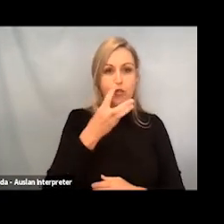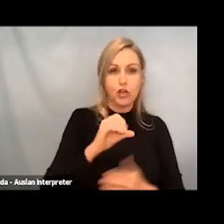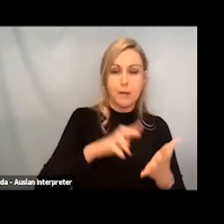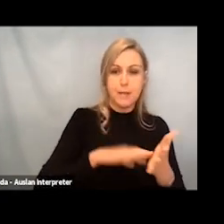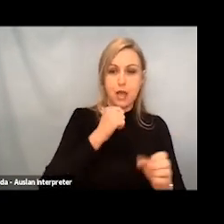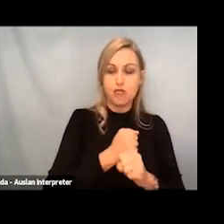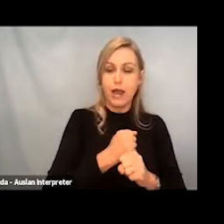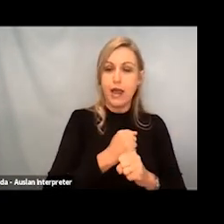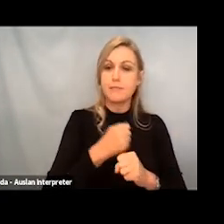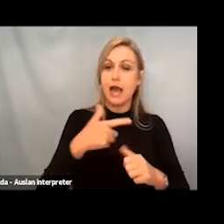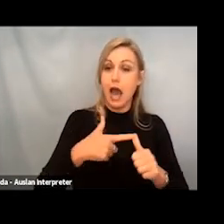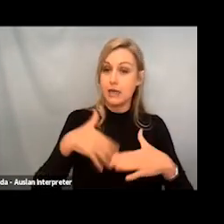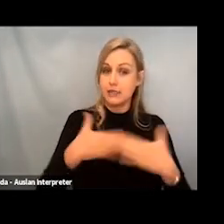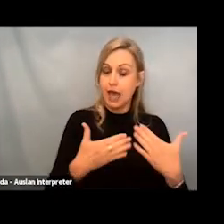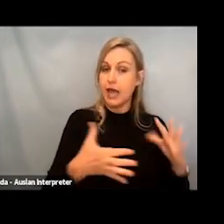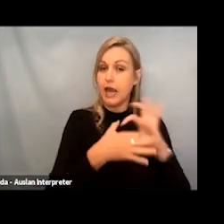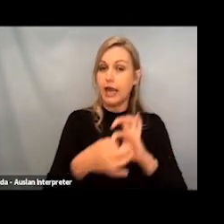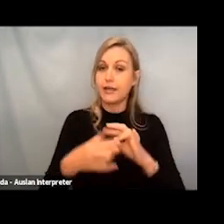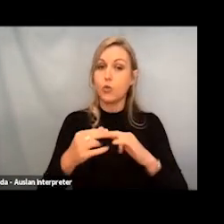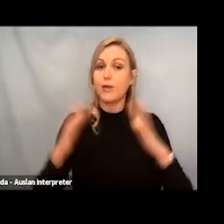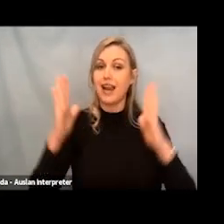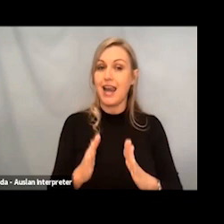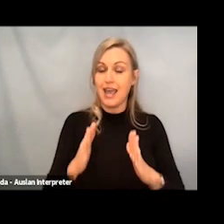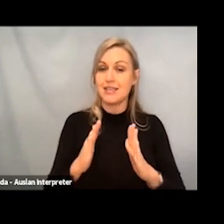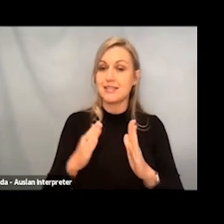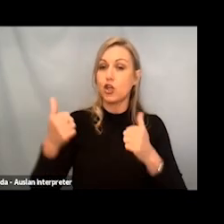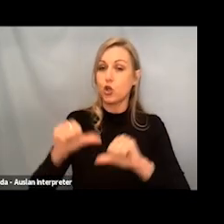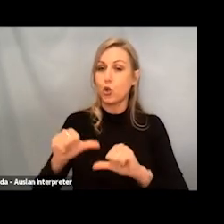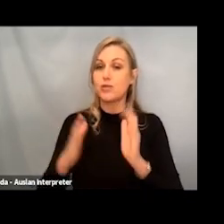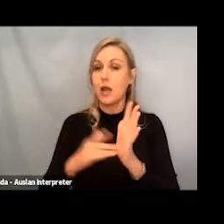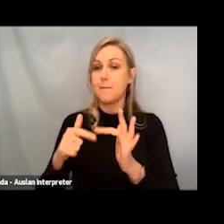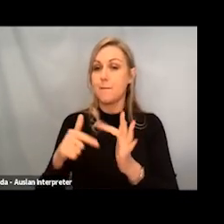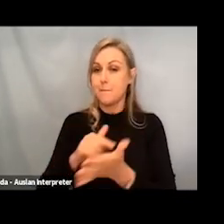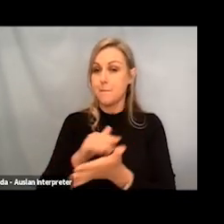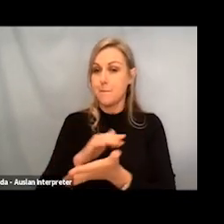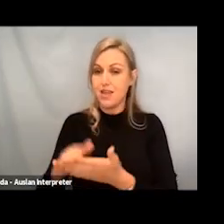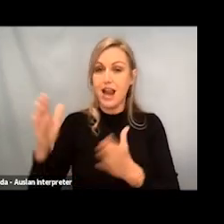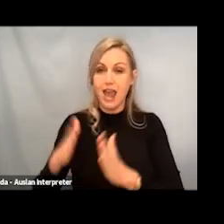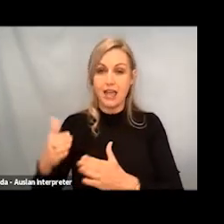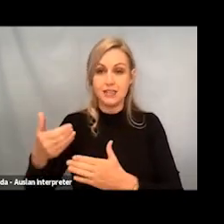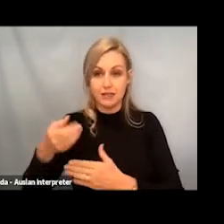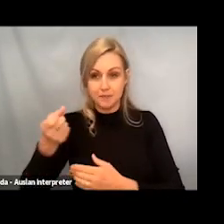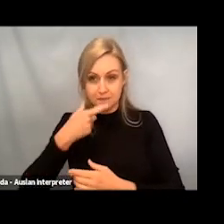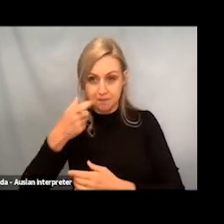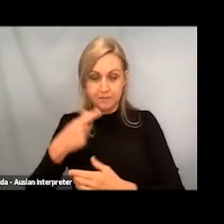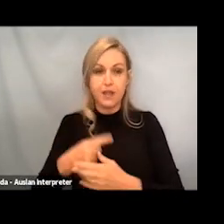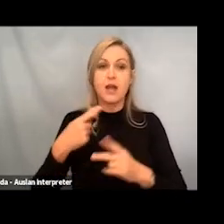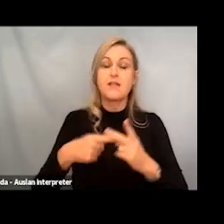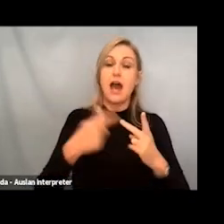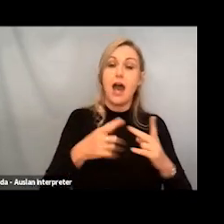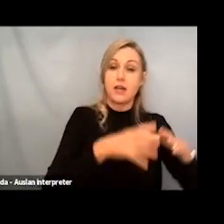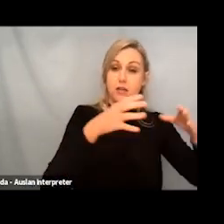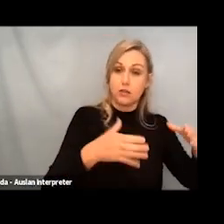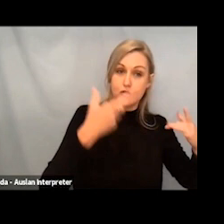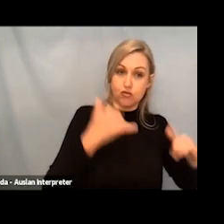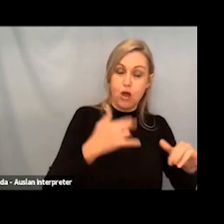day was associated with reduced levels of methamphetamine use. And in the second larger trial, they also found